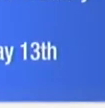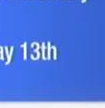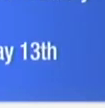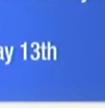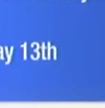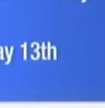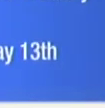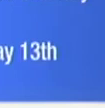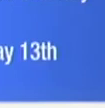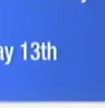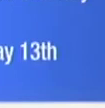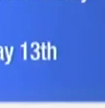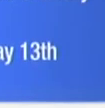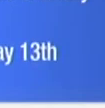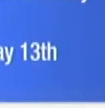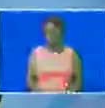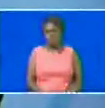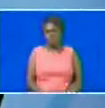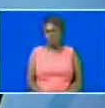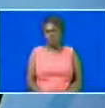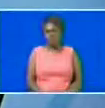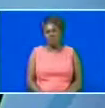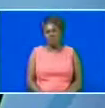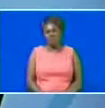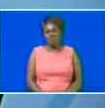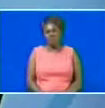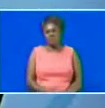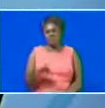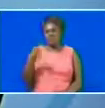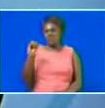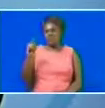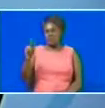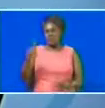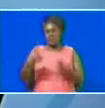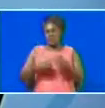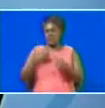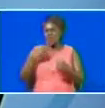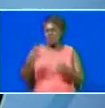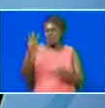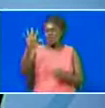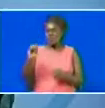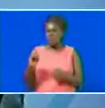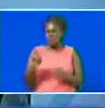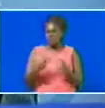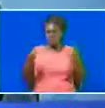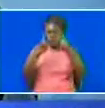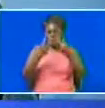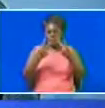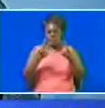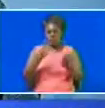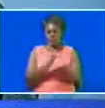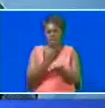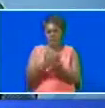some 31.75% to 30.36, being the 250-day volume-weighted average share